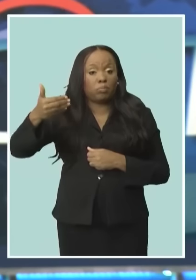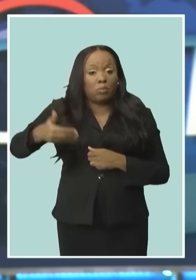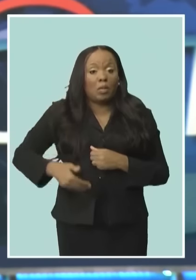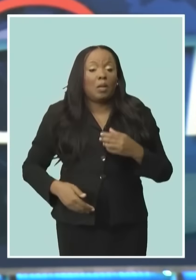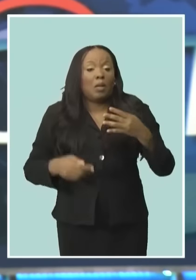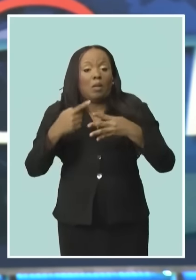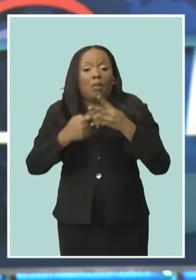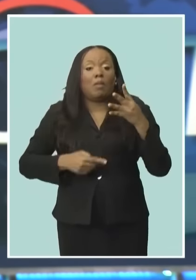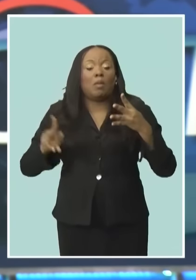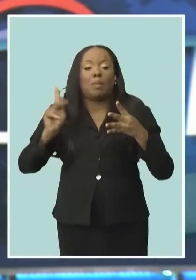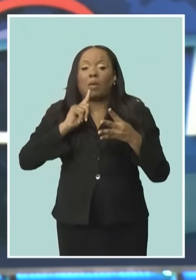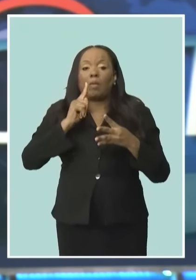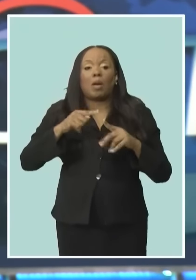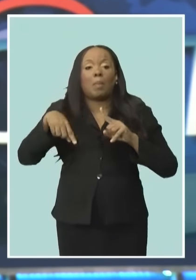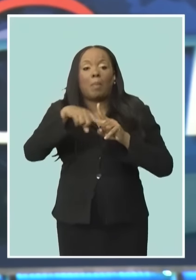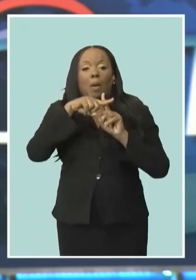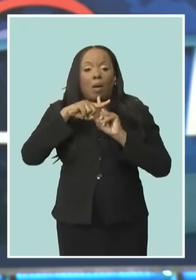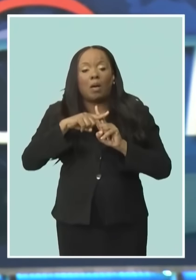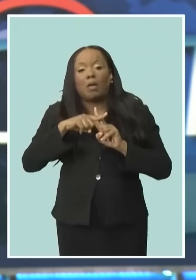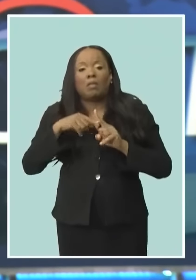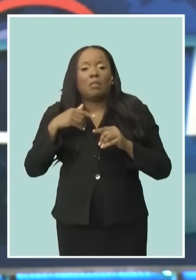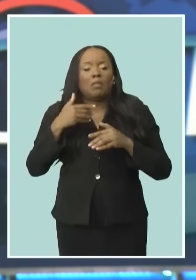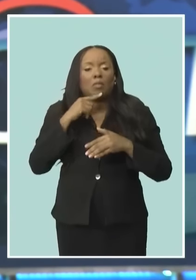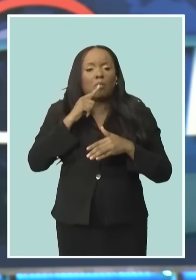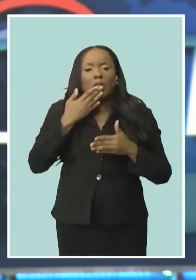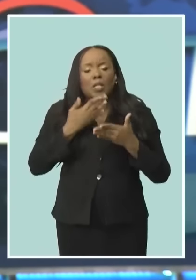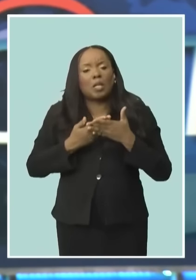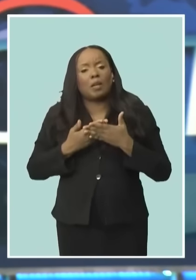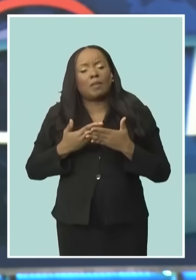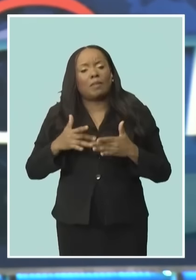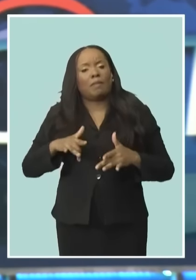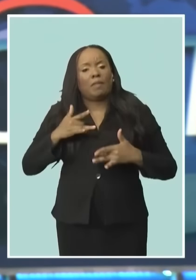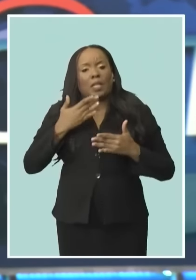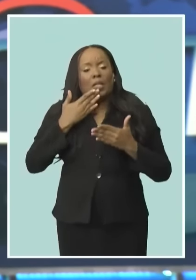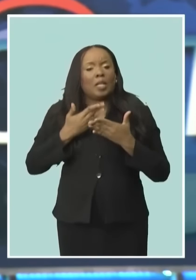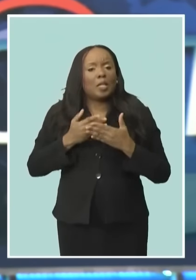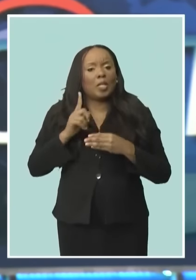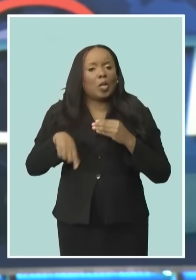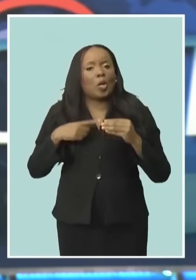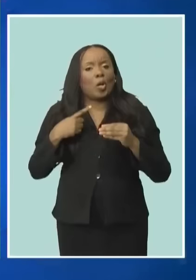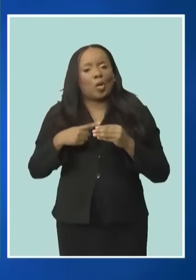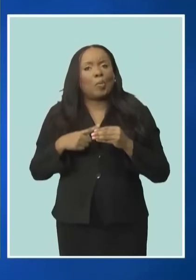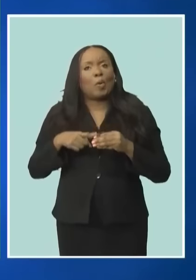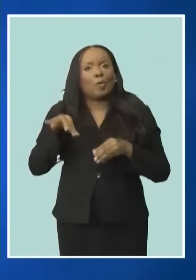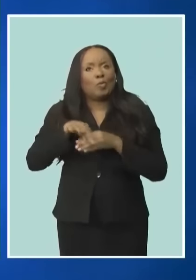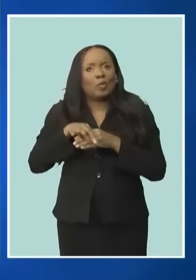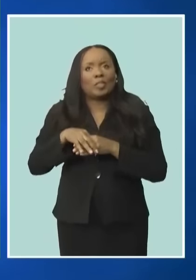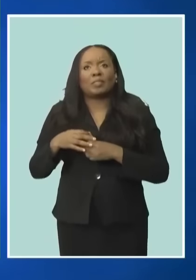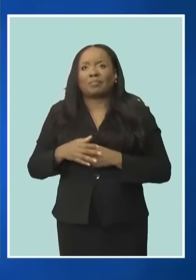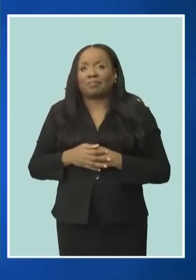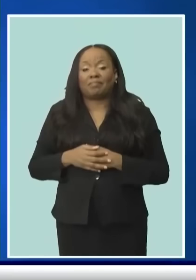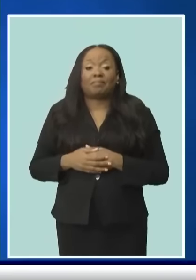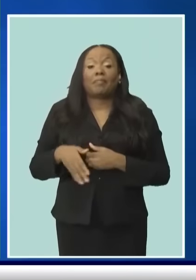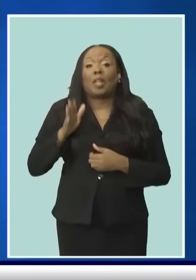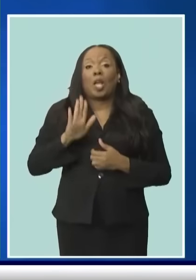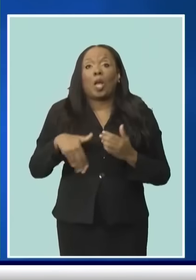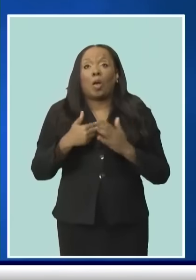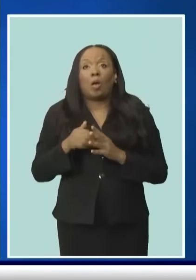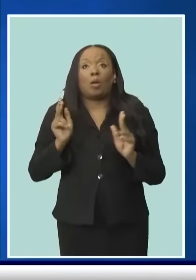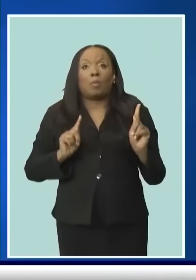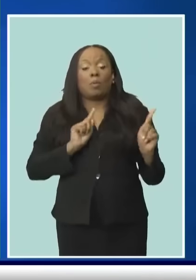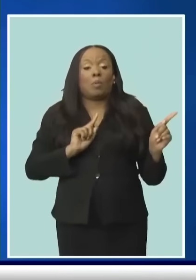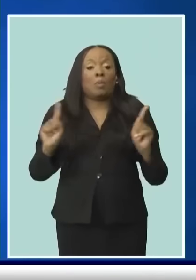remained positive and upbeat through the process. Rachel Agard was in the field when she filed this report. All roads led to St. James